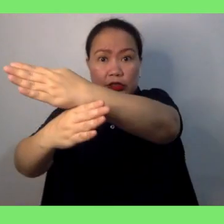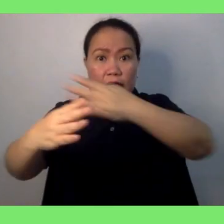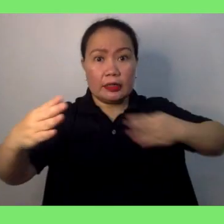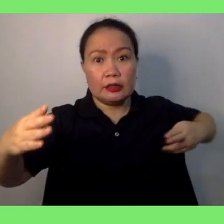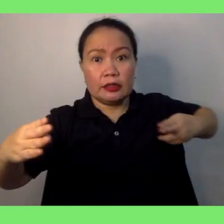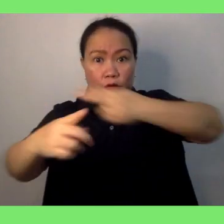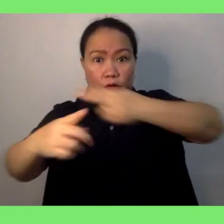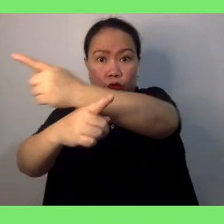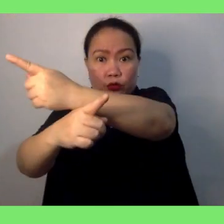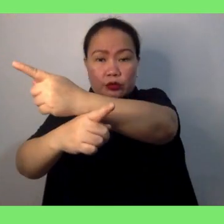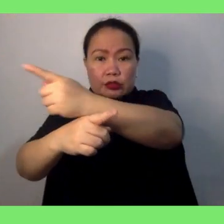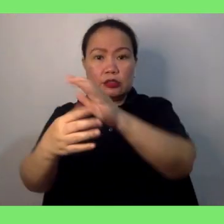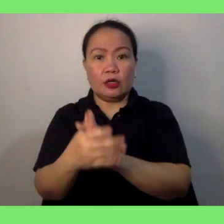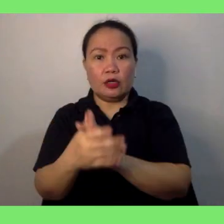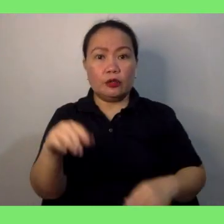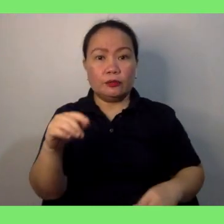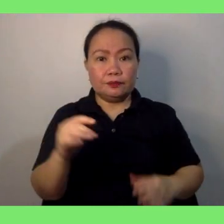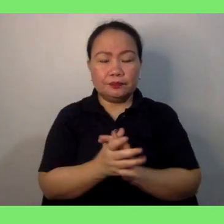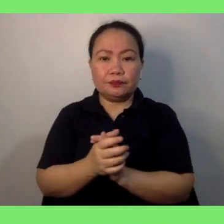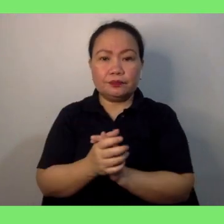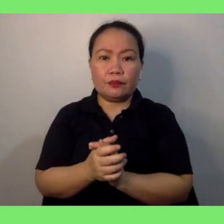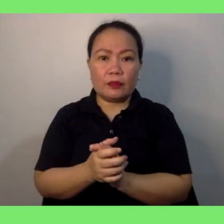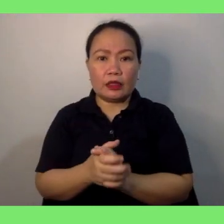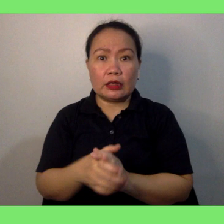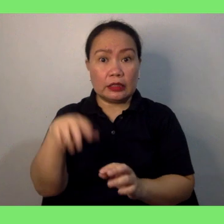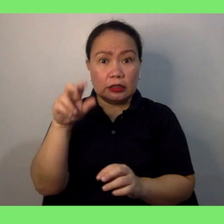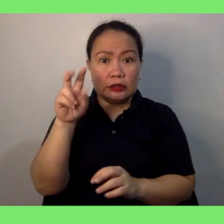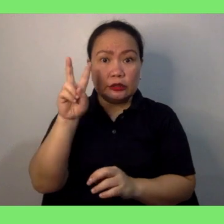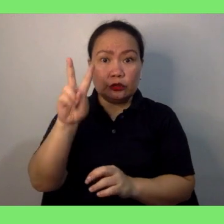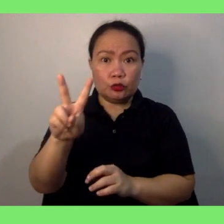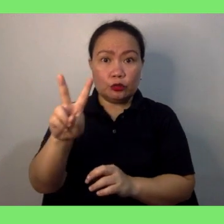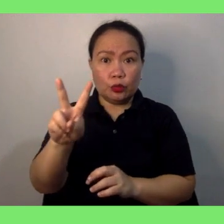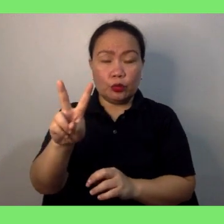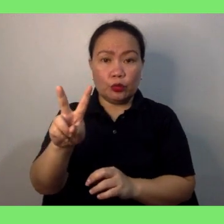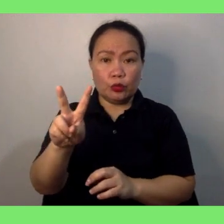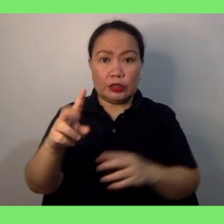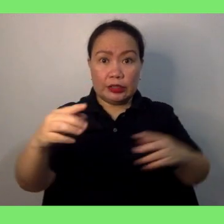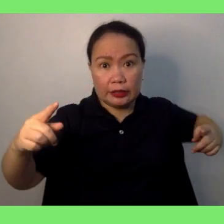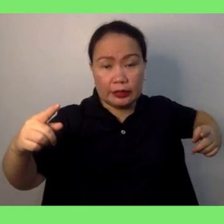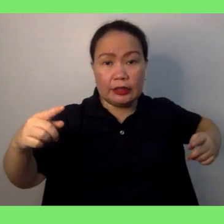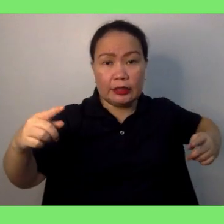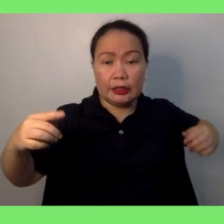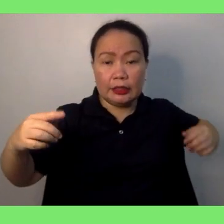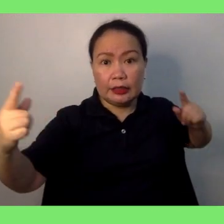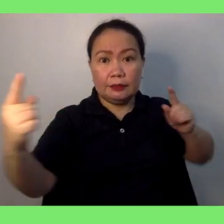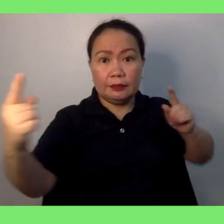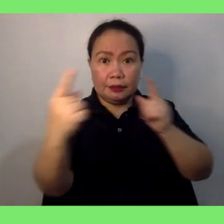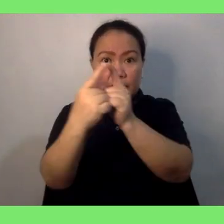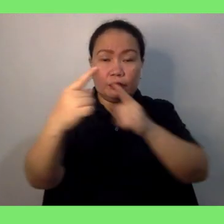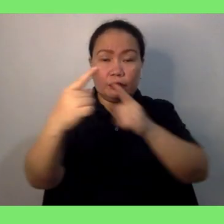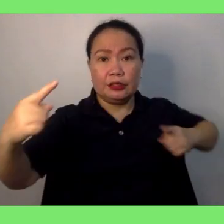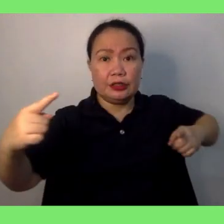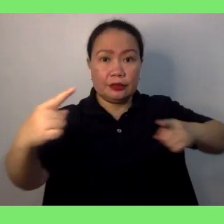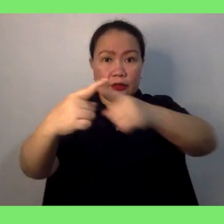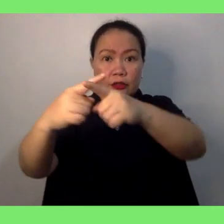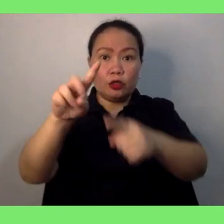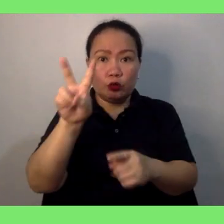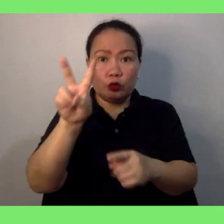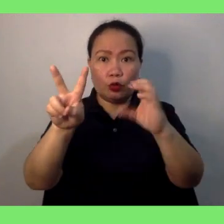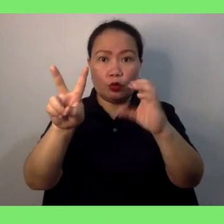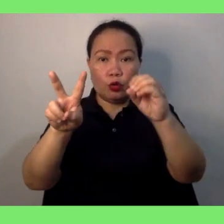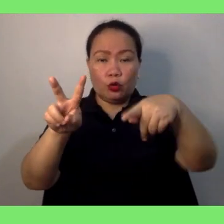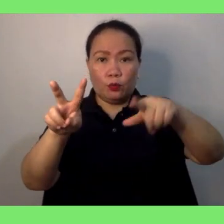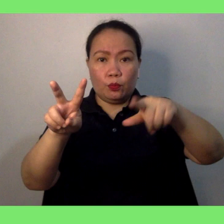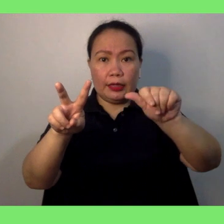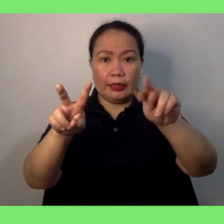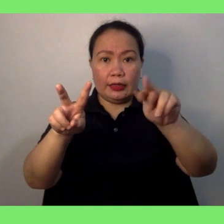the, two coplanar lines at different points, magkaibang points, si C, matatawag natin siyang